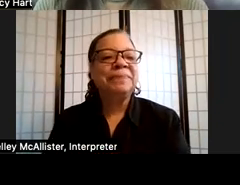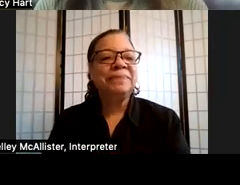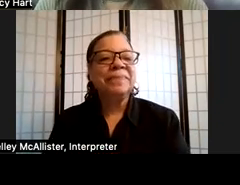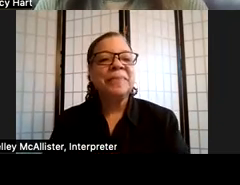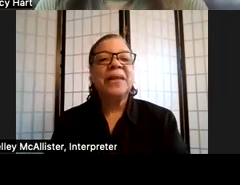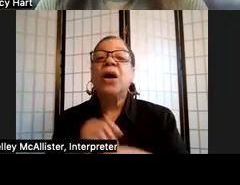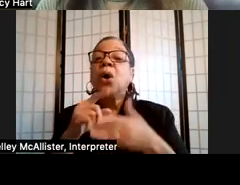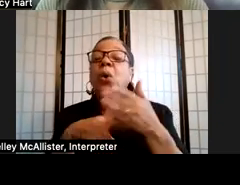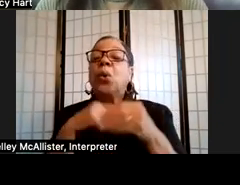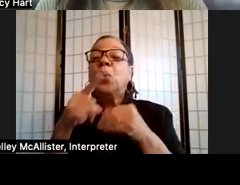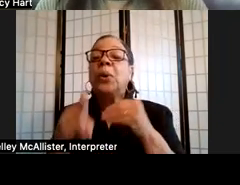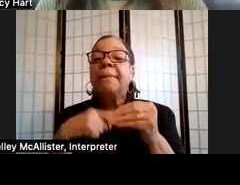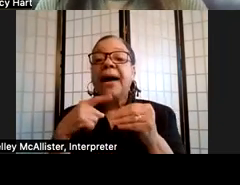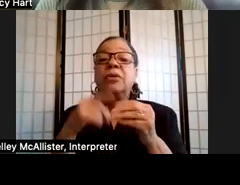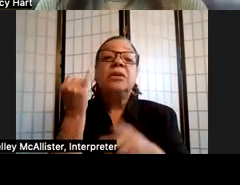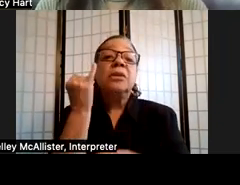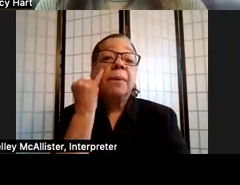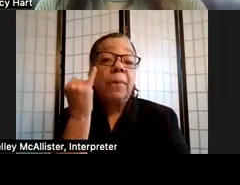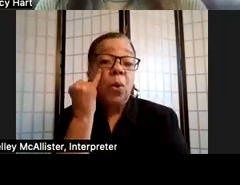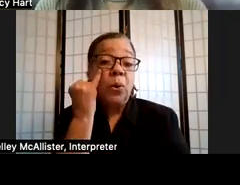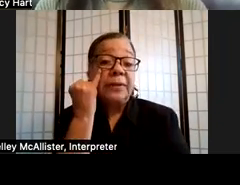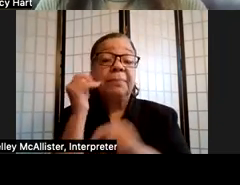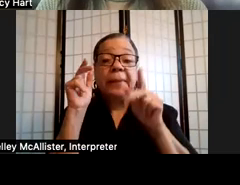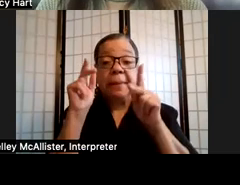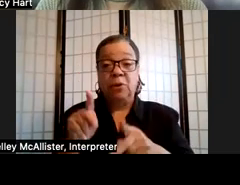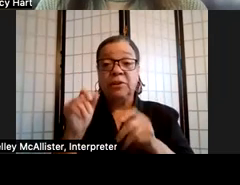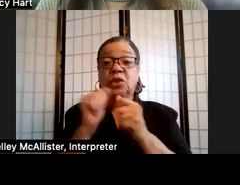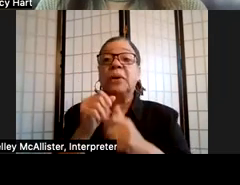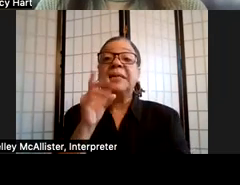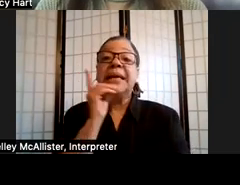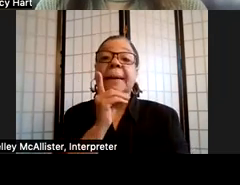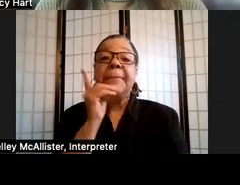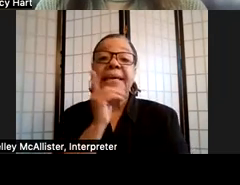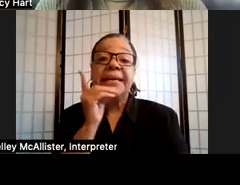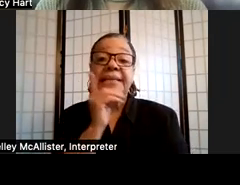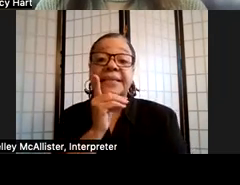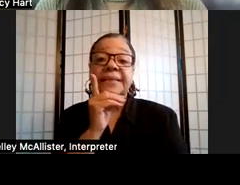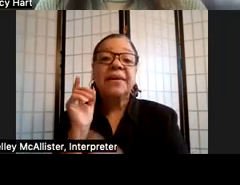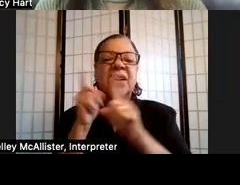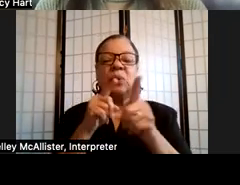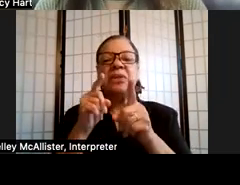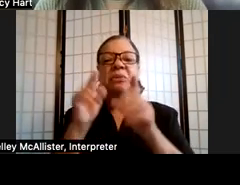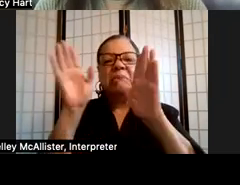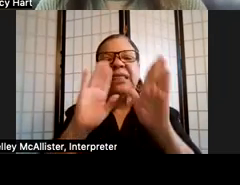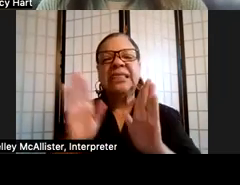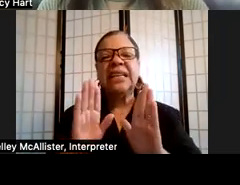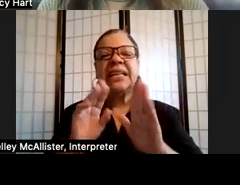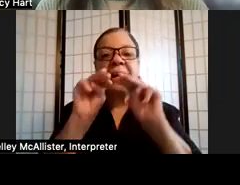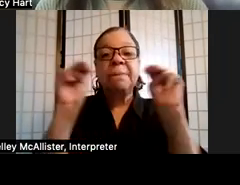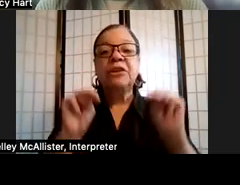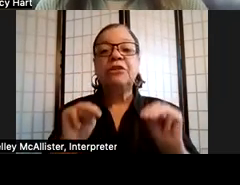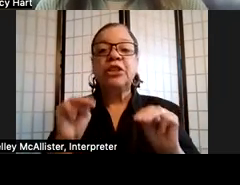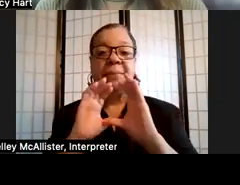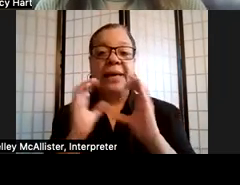How about, what if a person with diabetes comes to a Sunday museum class and